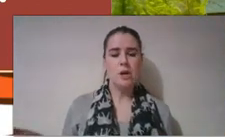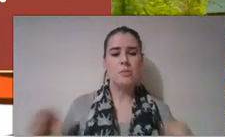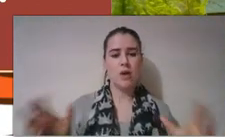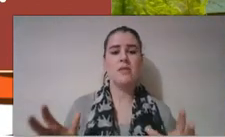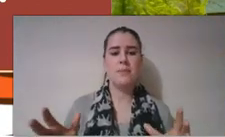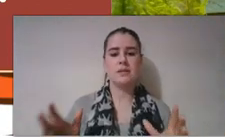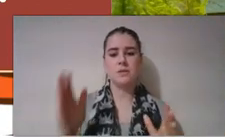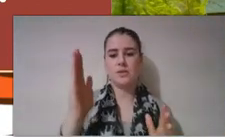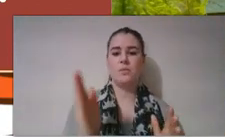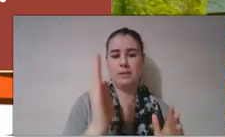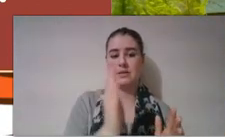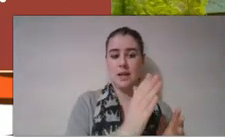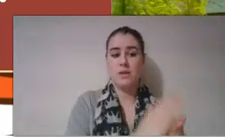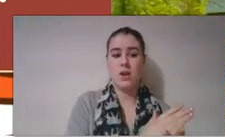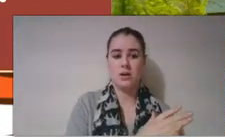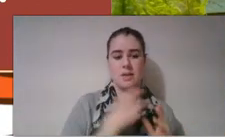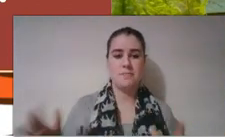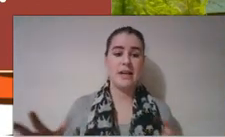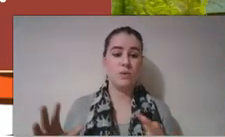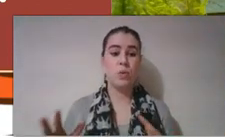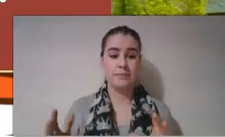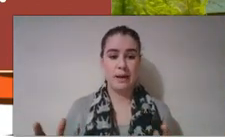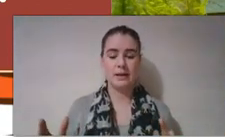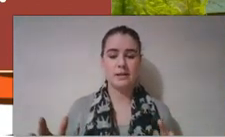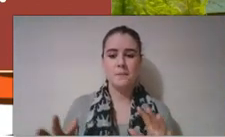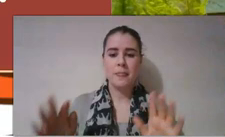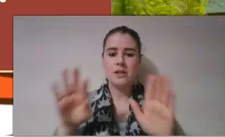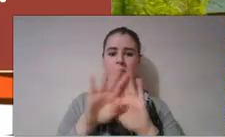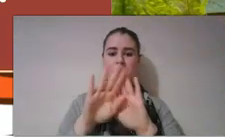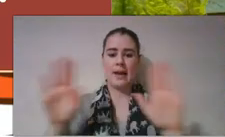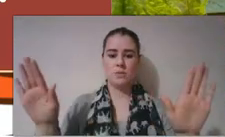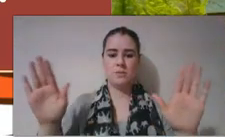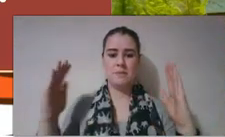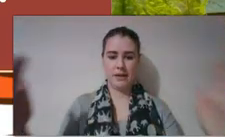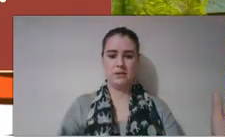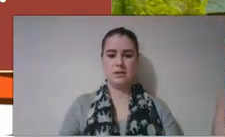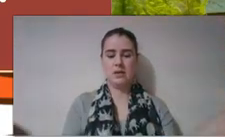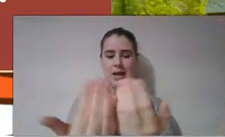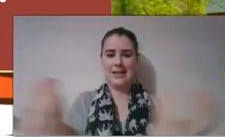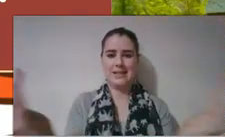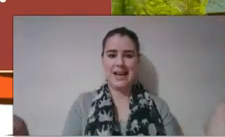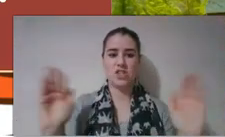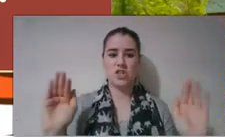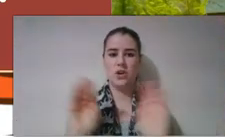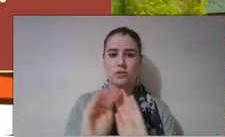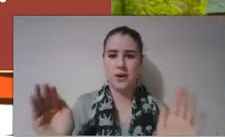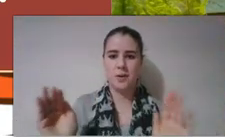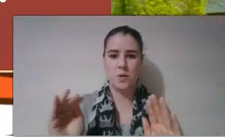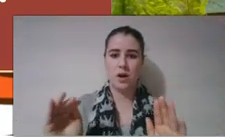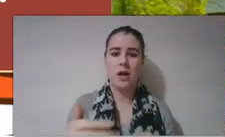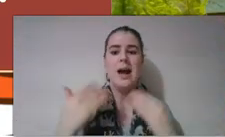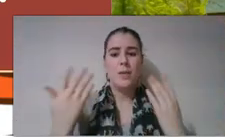houses. But rather than building them with logs, they'd be made with wooden planks. So those planks would be built, okay, as the